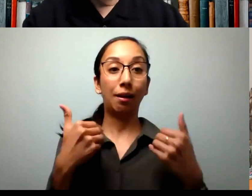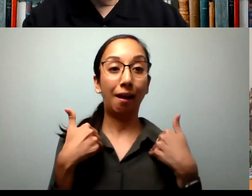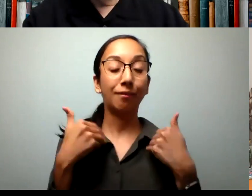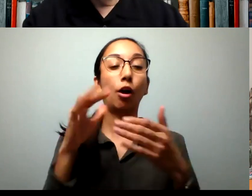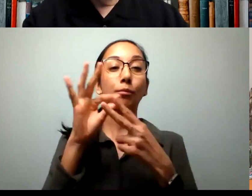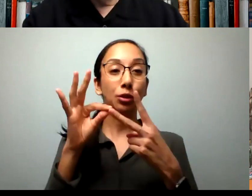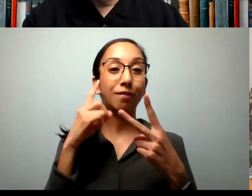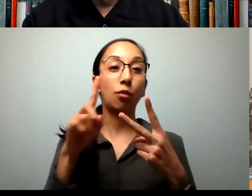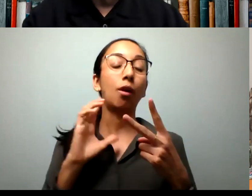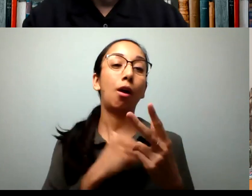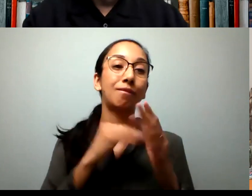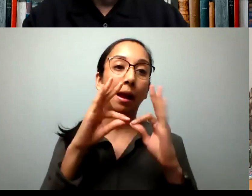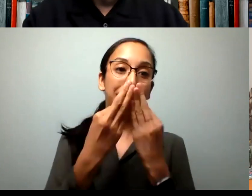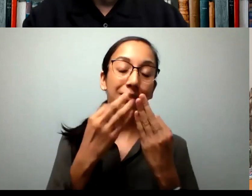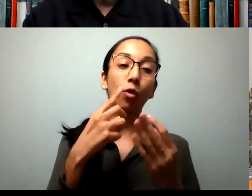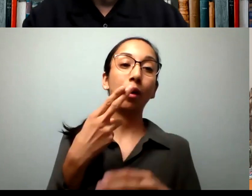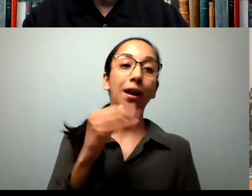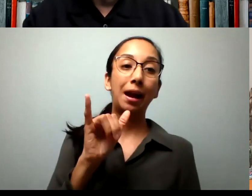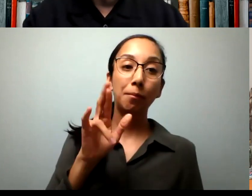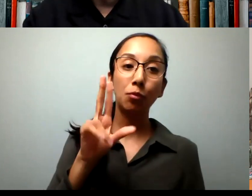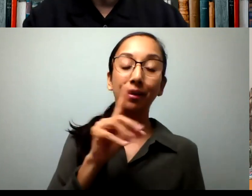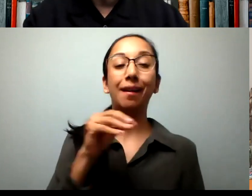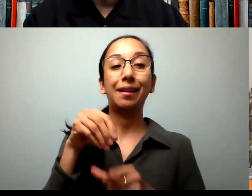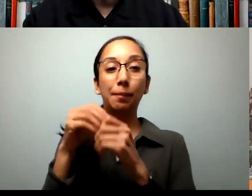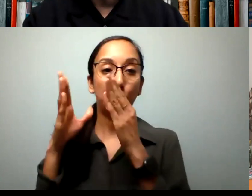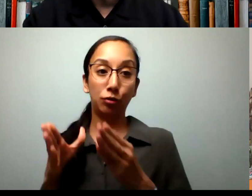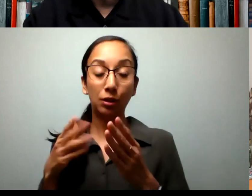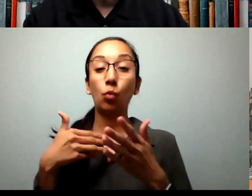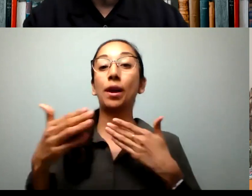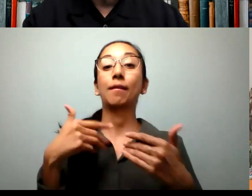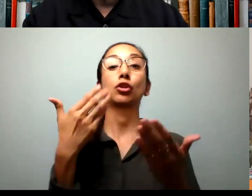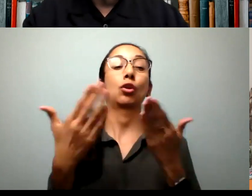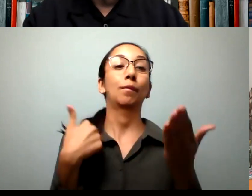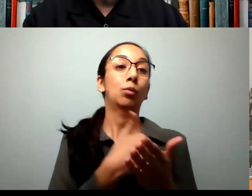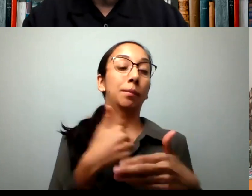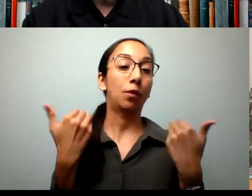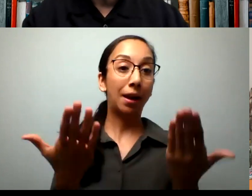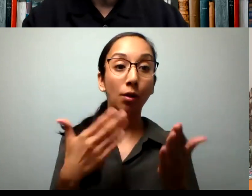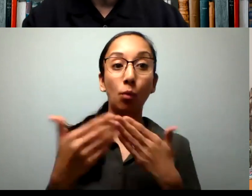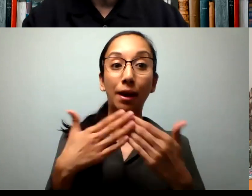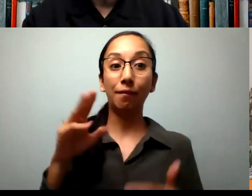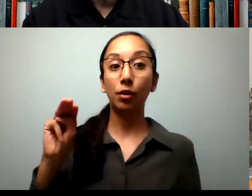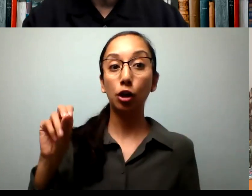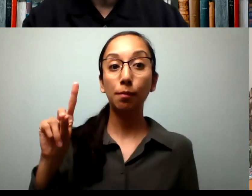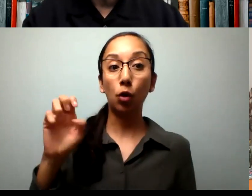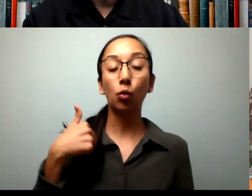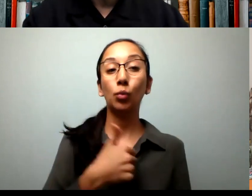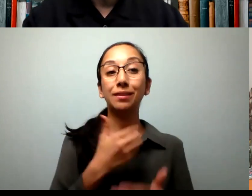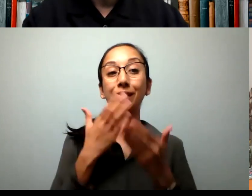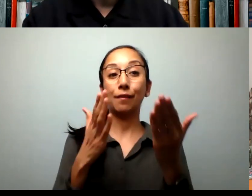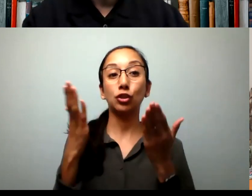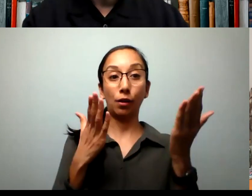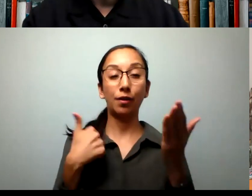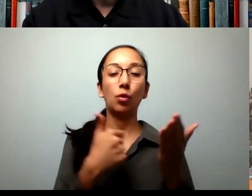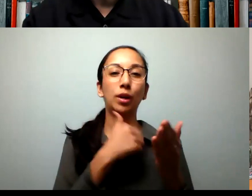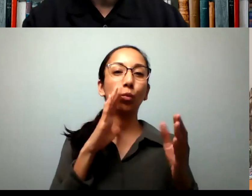from the hybrid or in-person. All that to say, though, whatever service that we are providing or whatever mode that we're delivering the service, we're going to it to the best